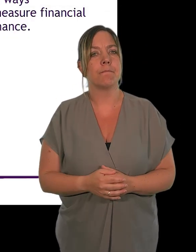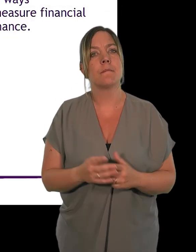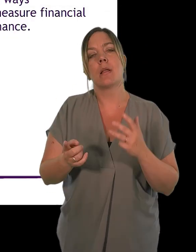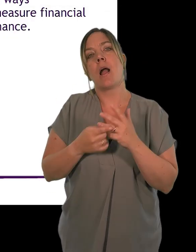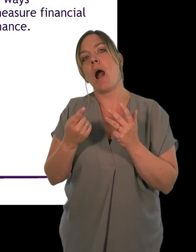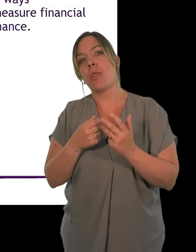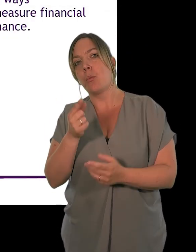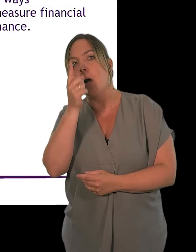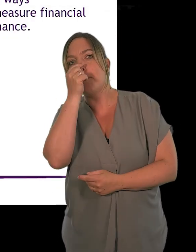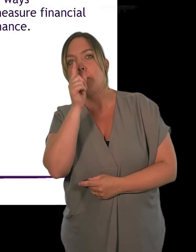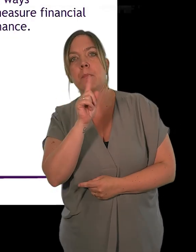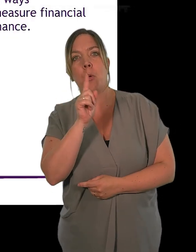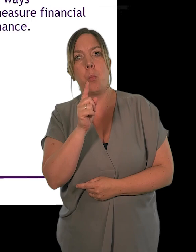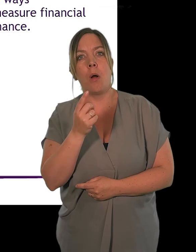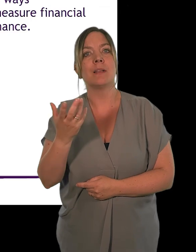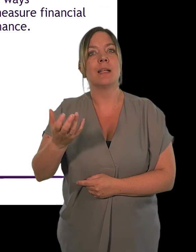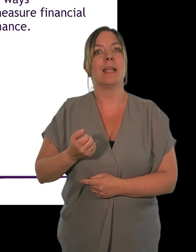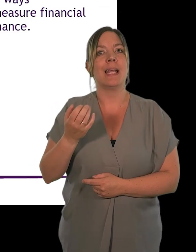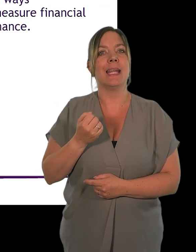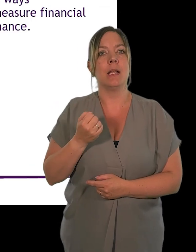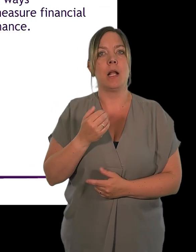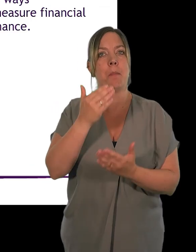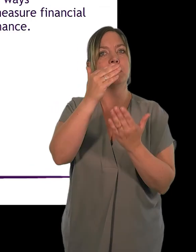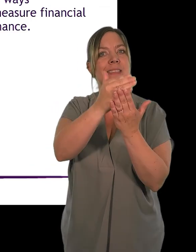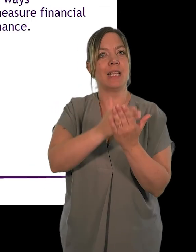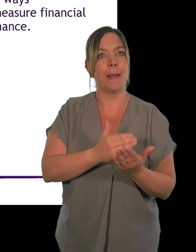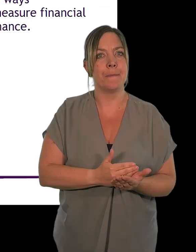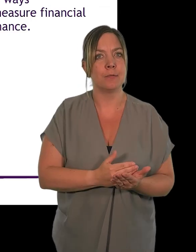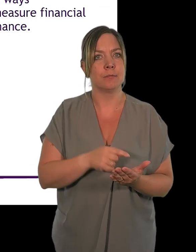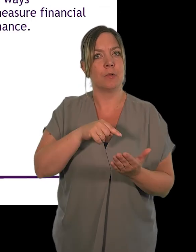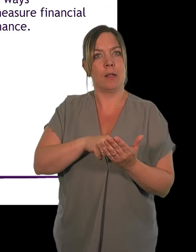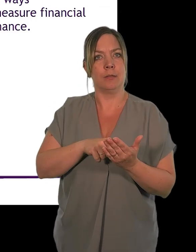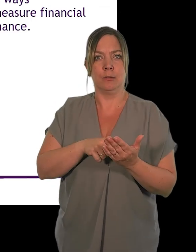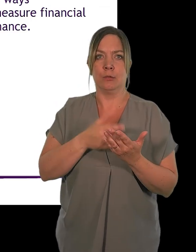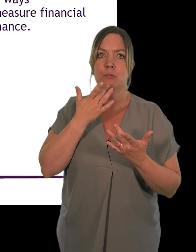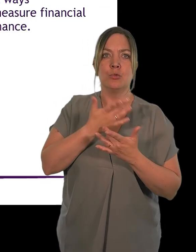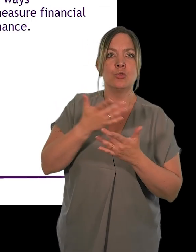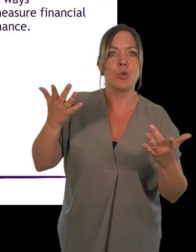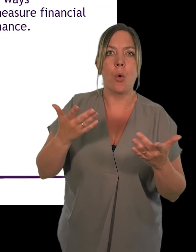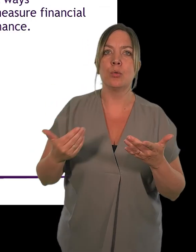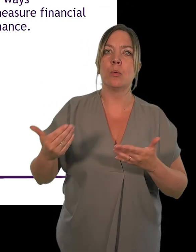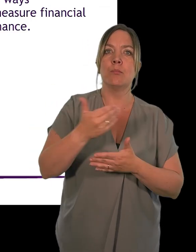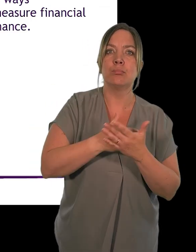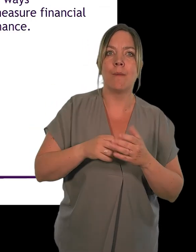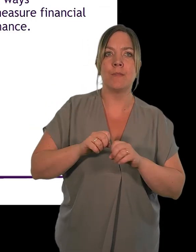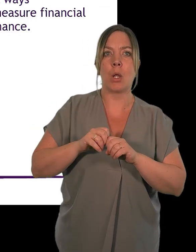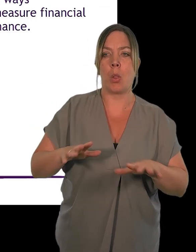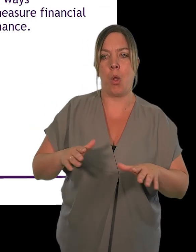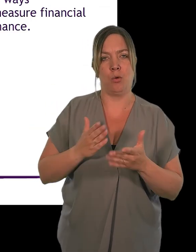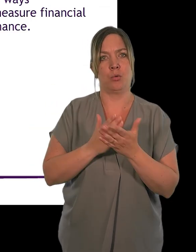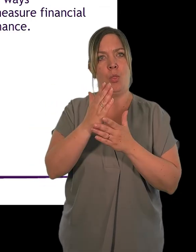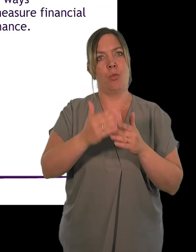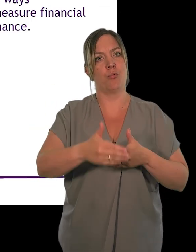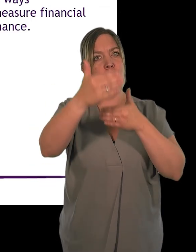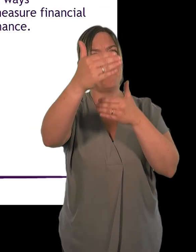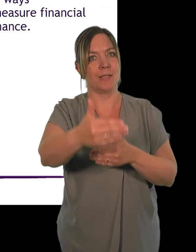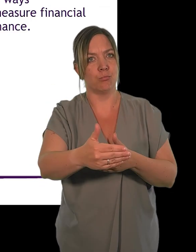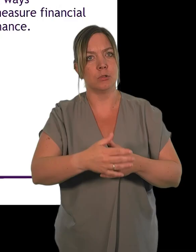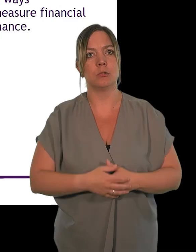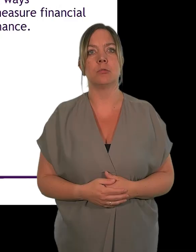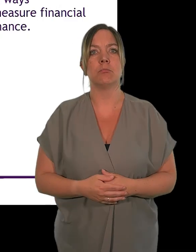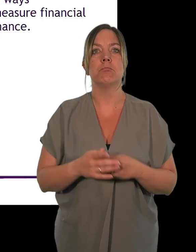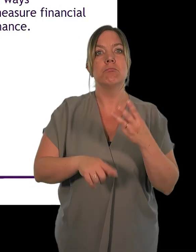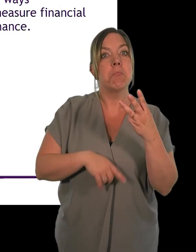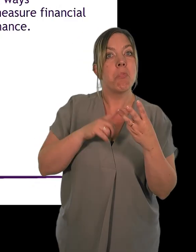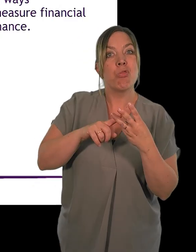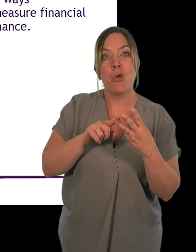loss over a given period of time. The other choice could be a cash flow statement. Again, cash flow